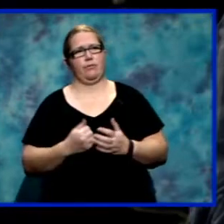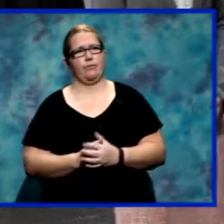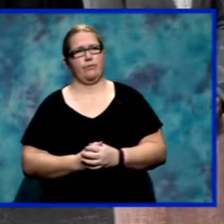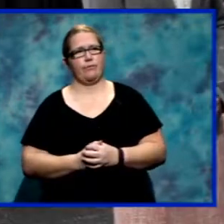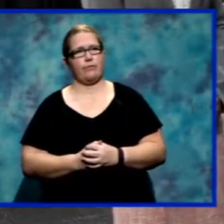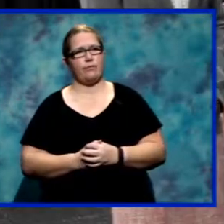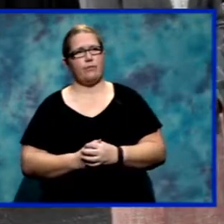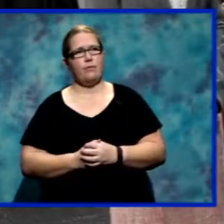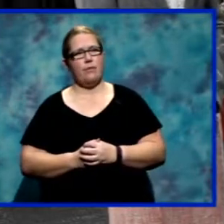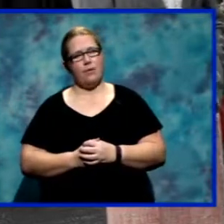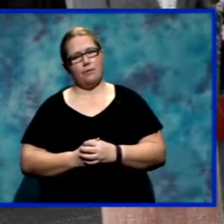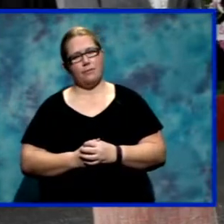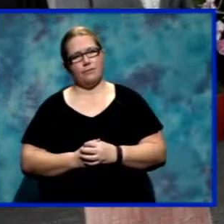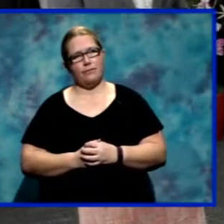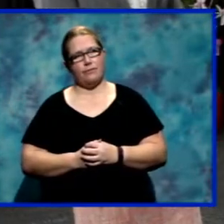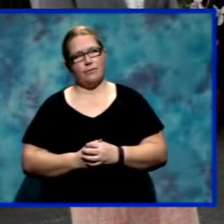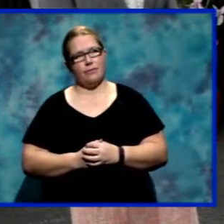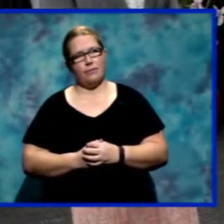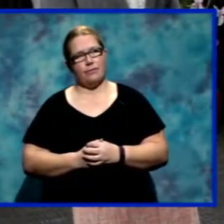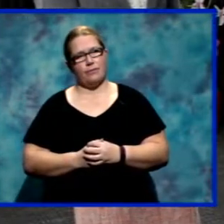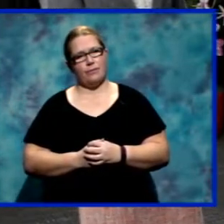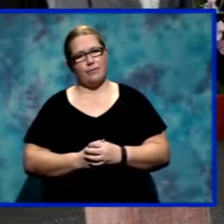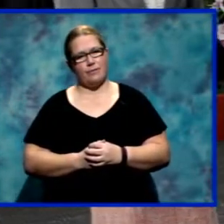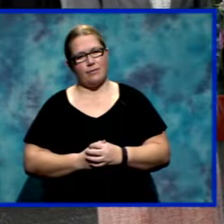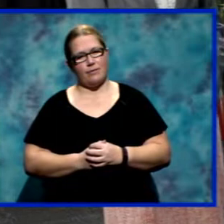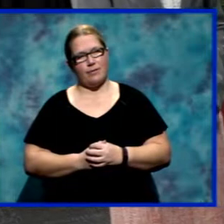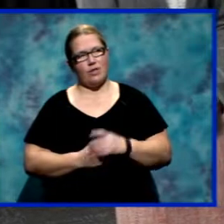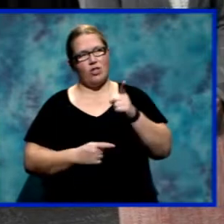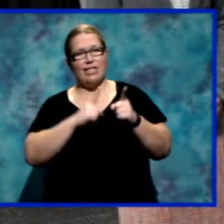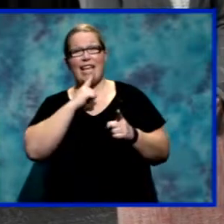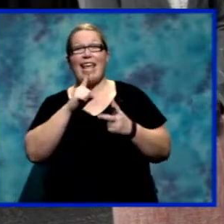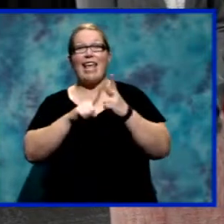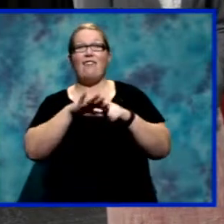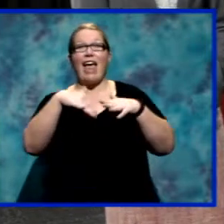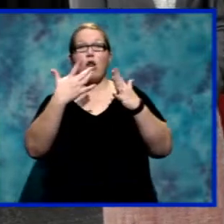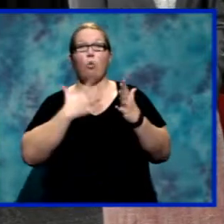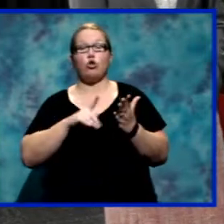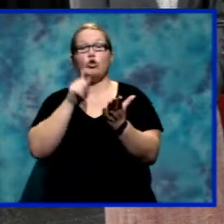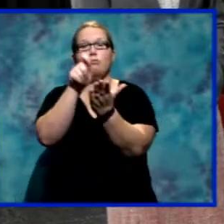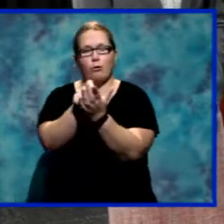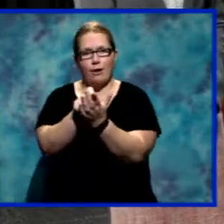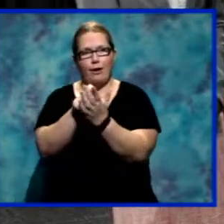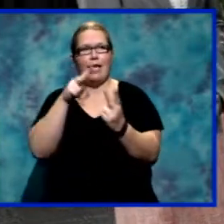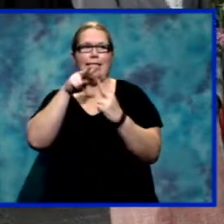Oh, yes, Miss China, this lady. She says if anyone wants to sponsor, come and see her.